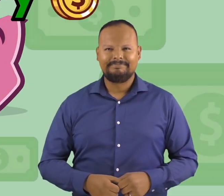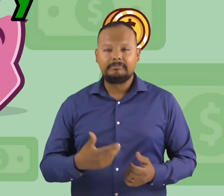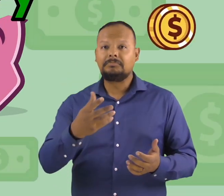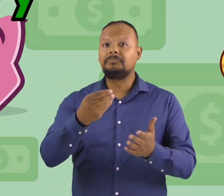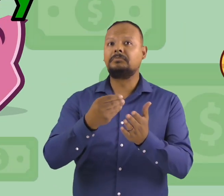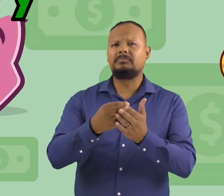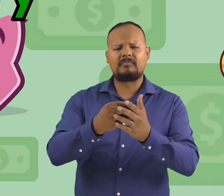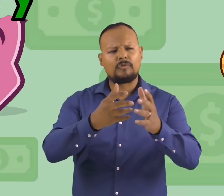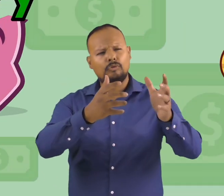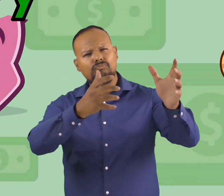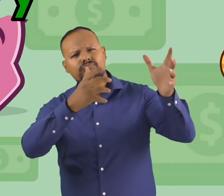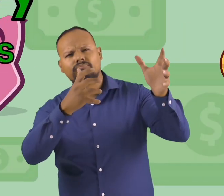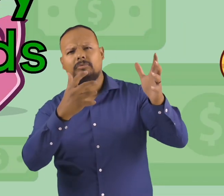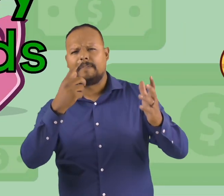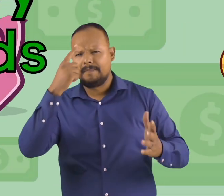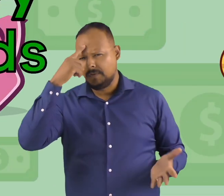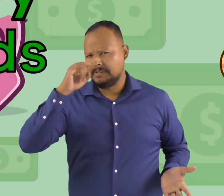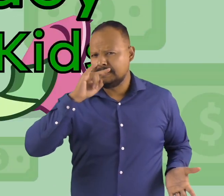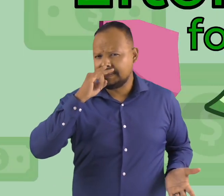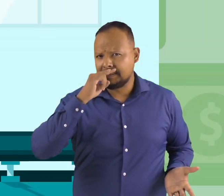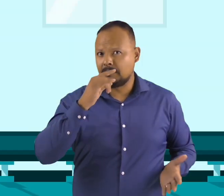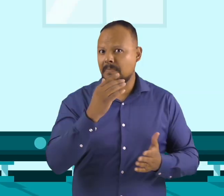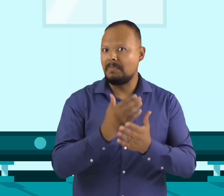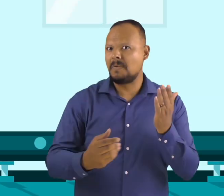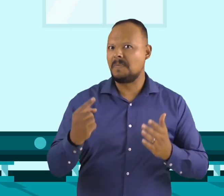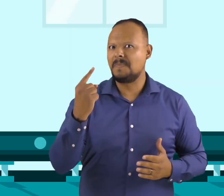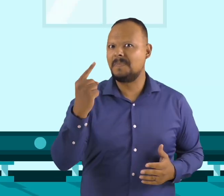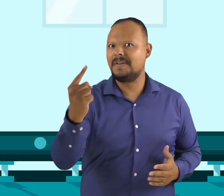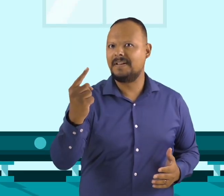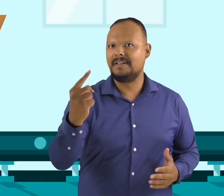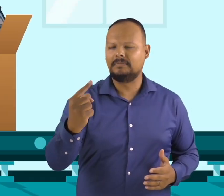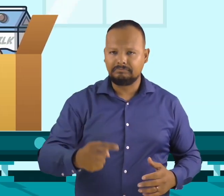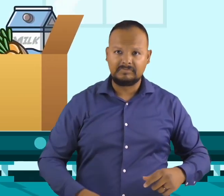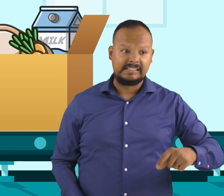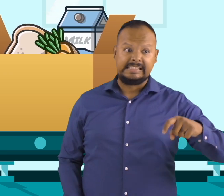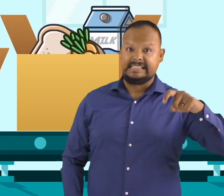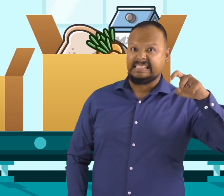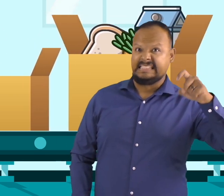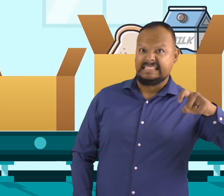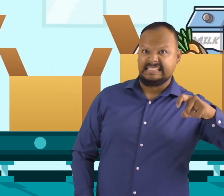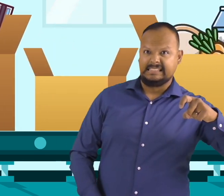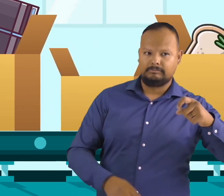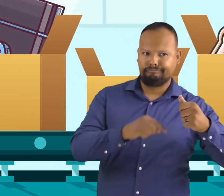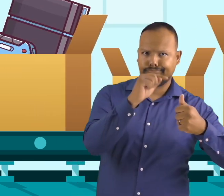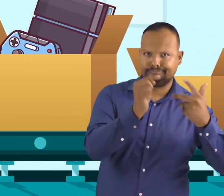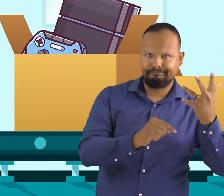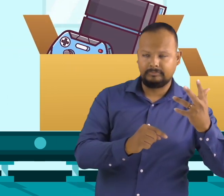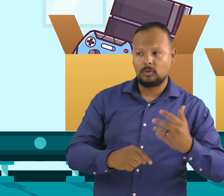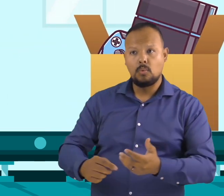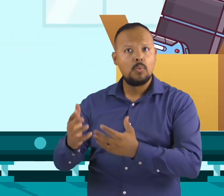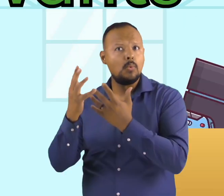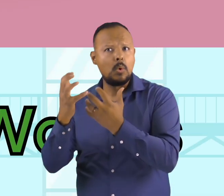Financial Literacy for Kids Part 1 Needs and Wants